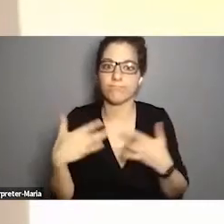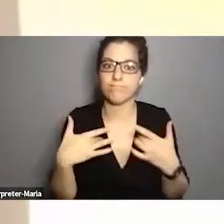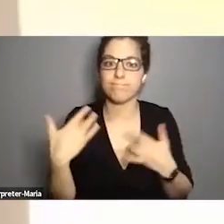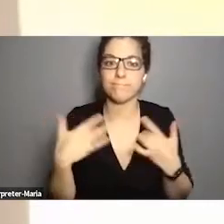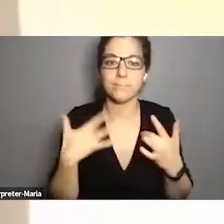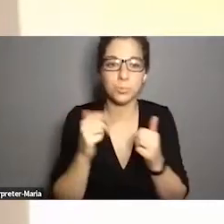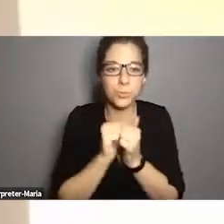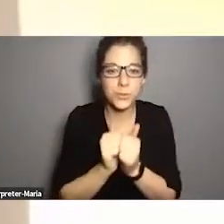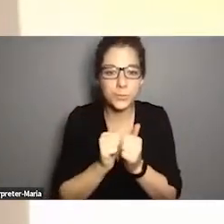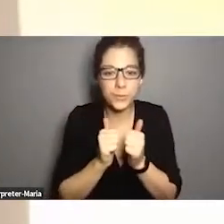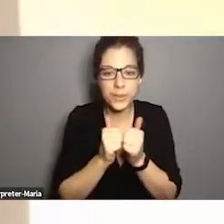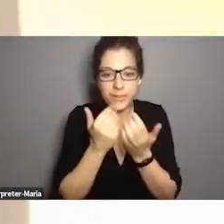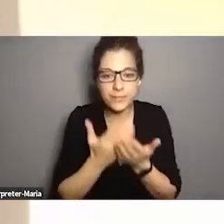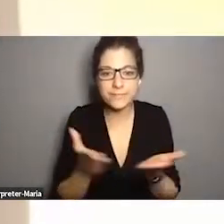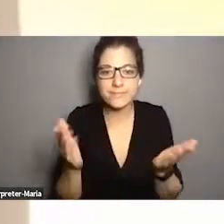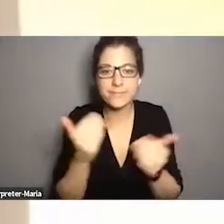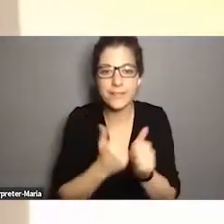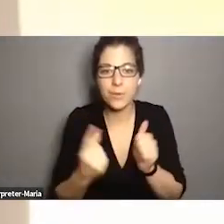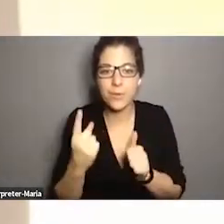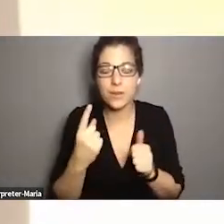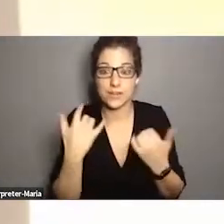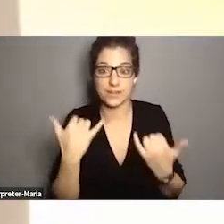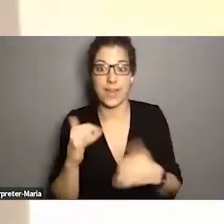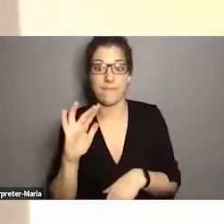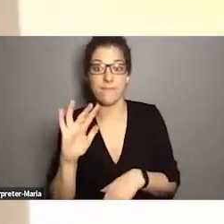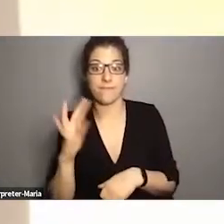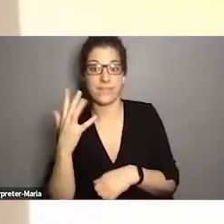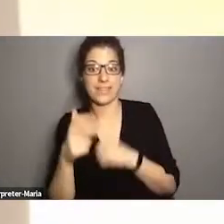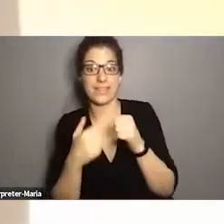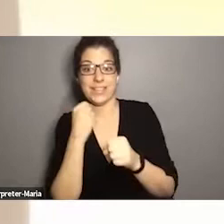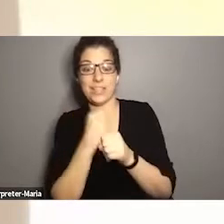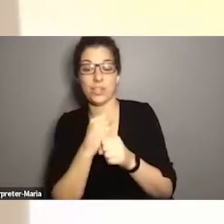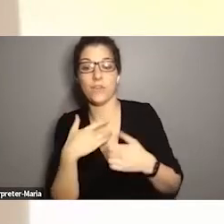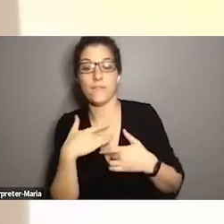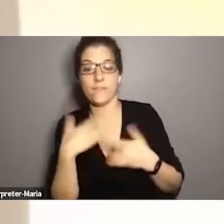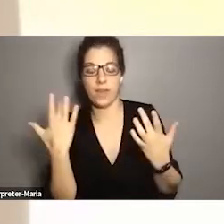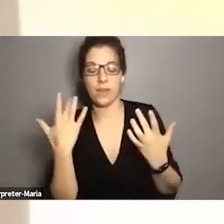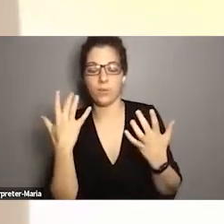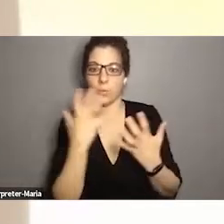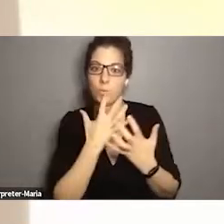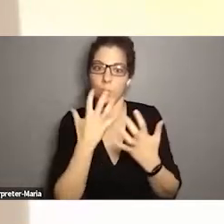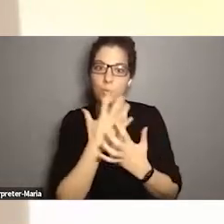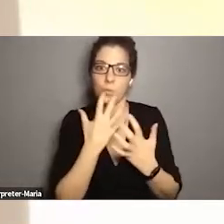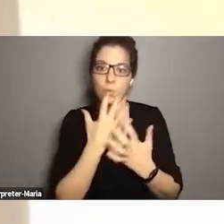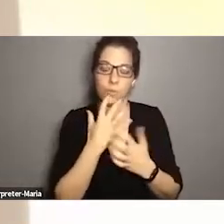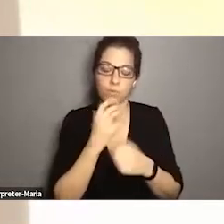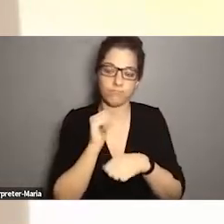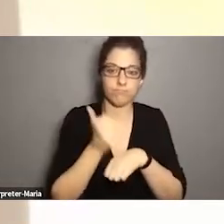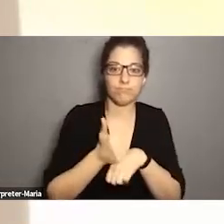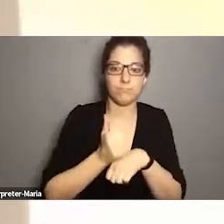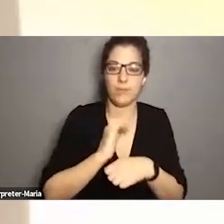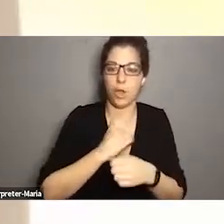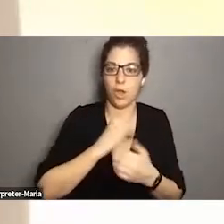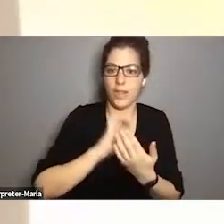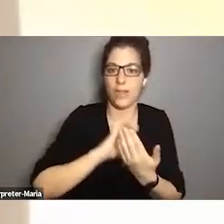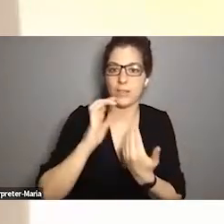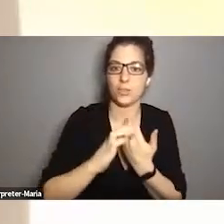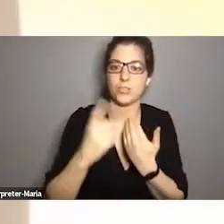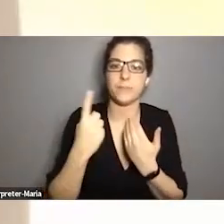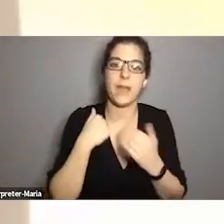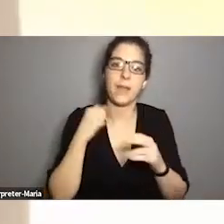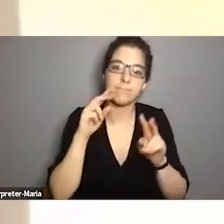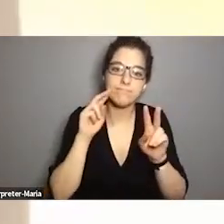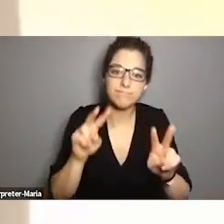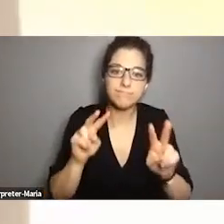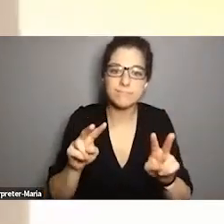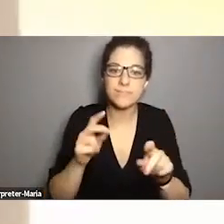you. You know, now in its fifth year, this event is a cornerstone of our calendar and one that I look forward to